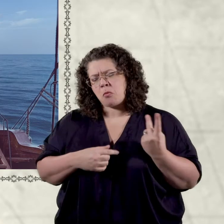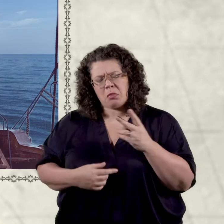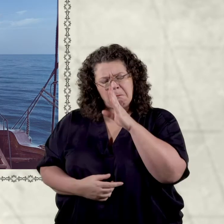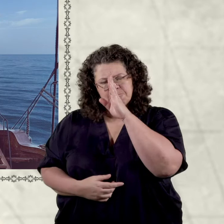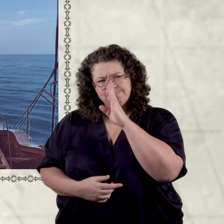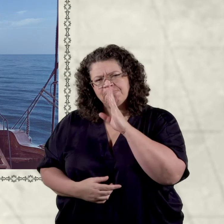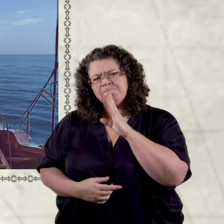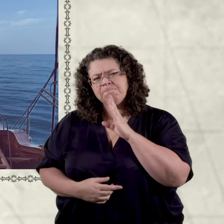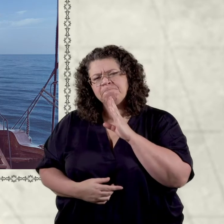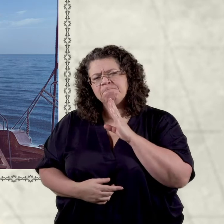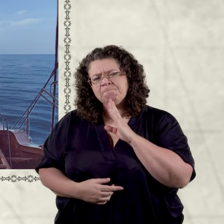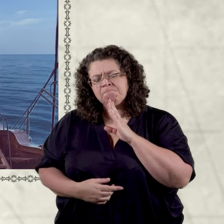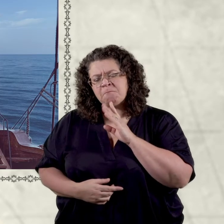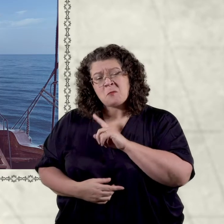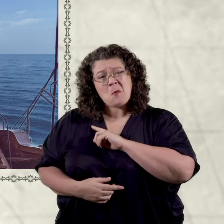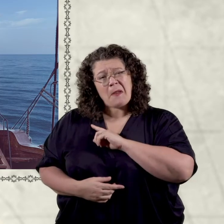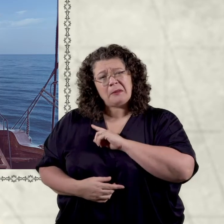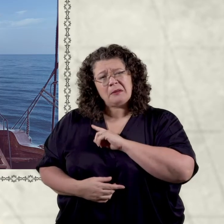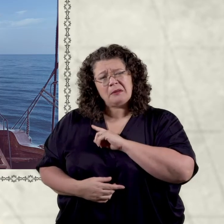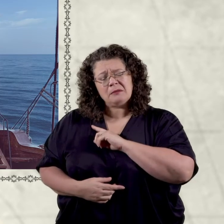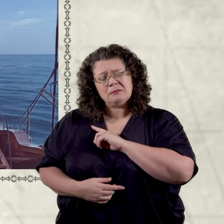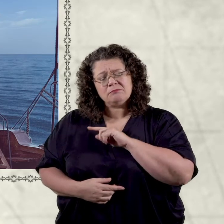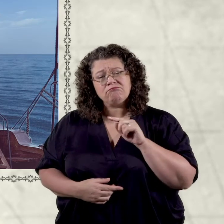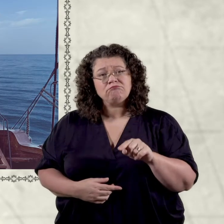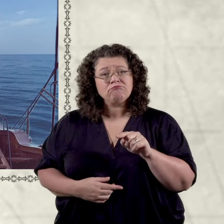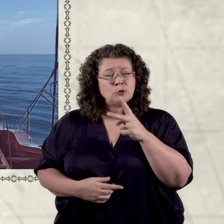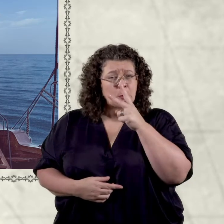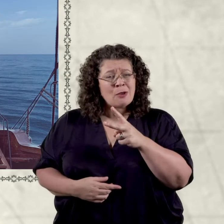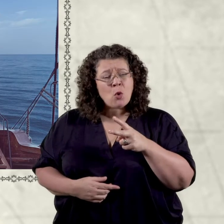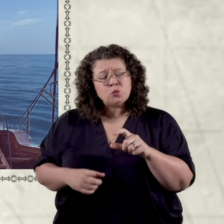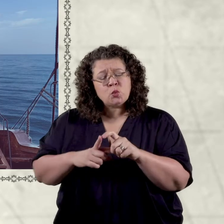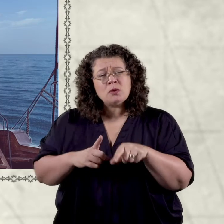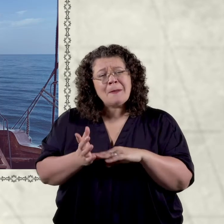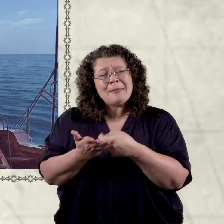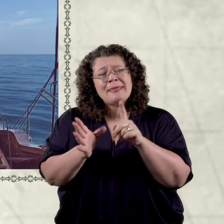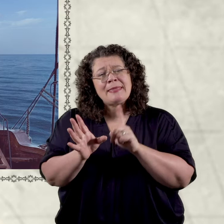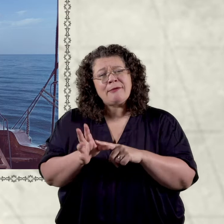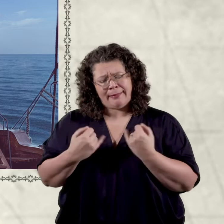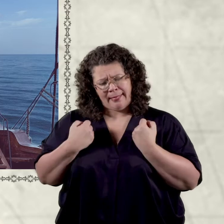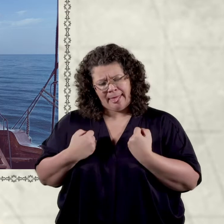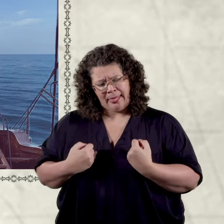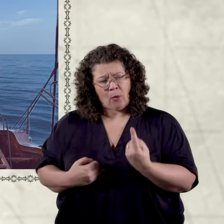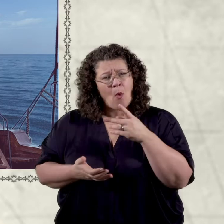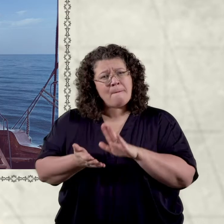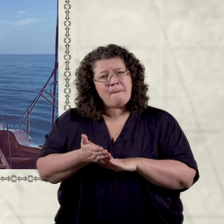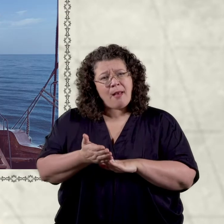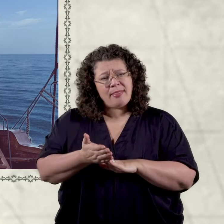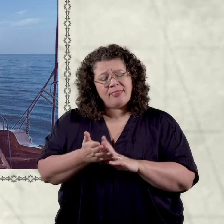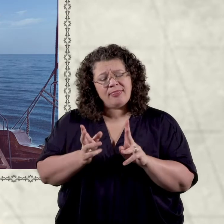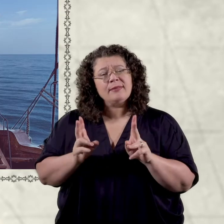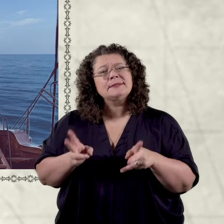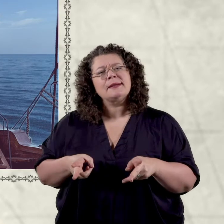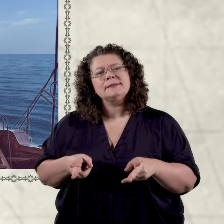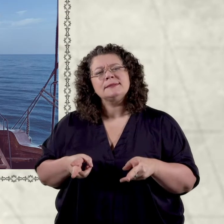Catherine's. Because having been ill for a month on board the Mimosa, our